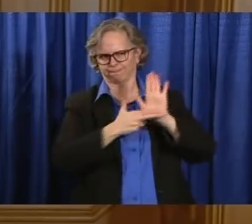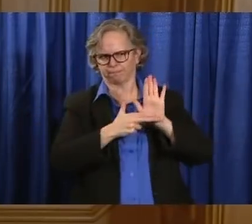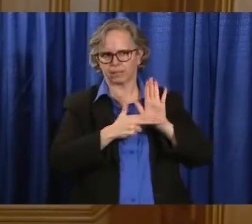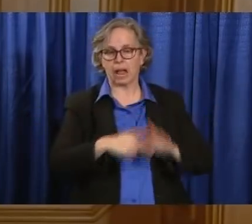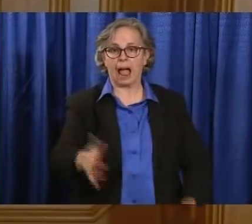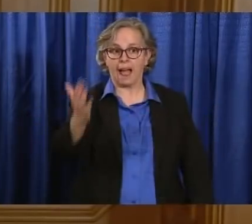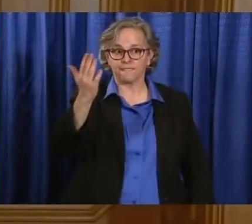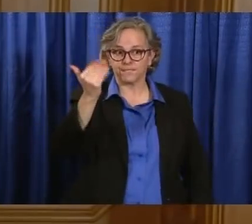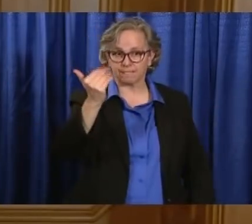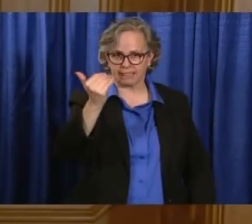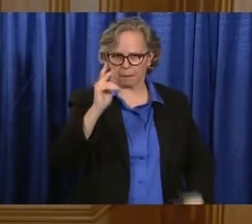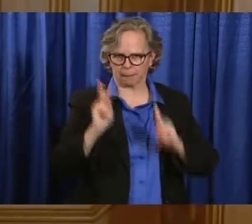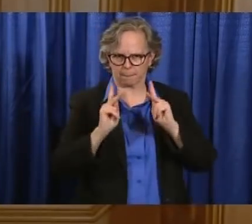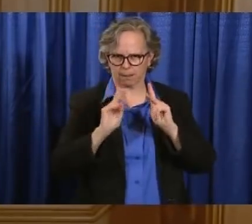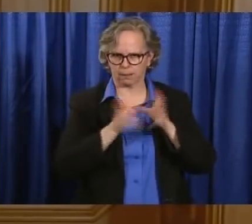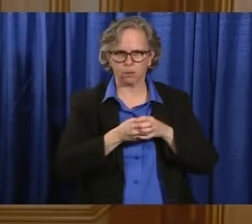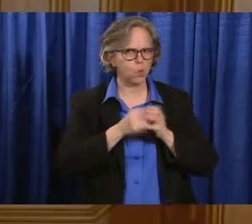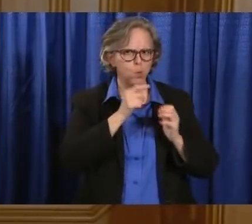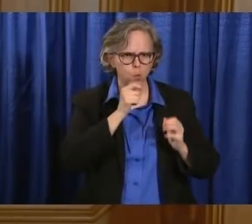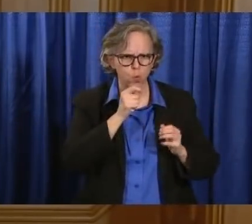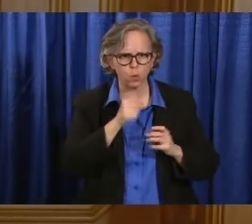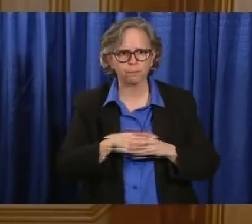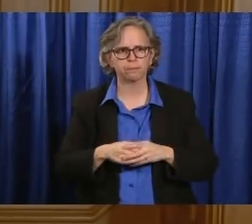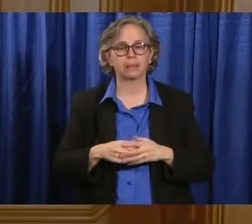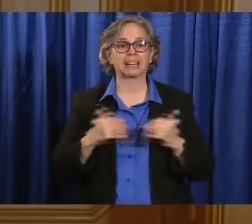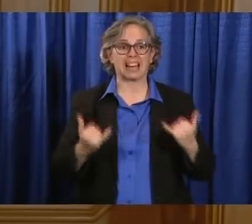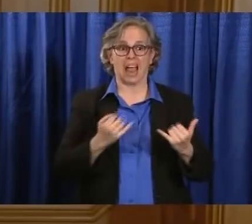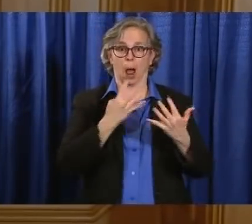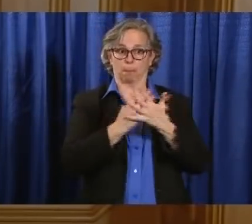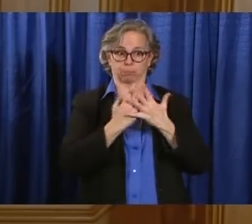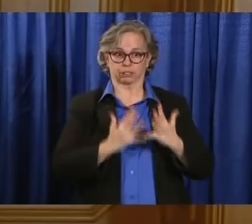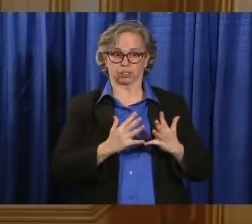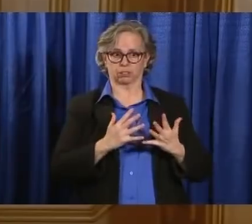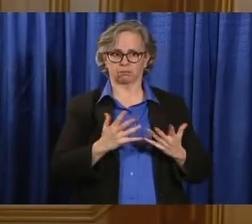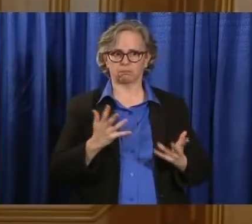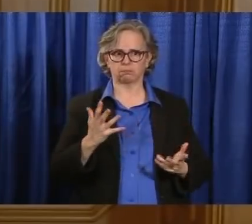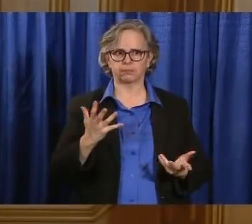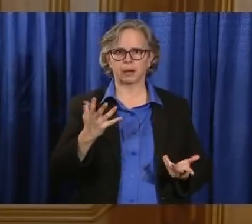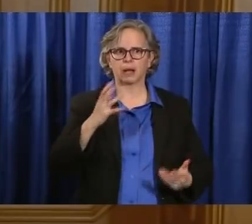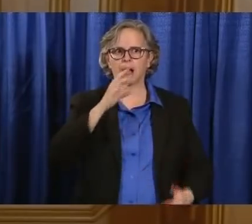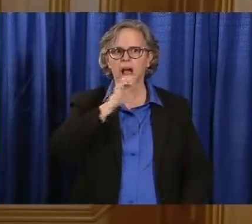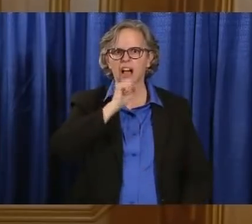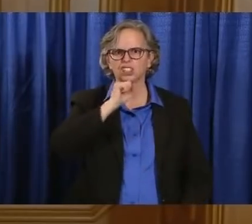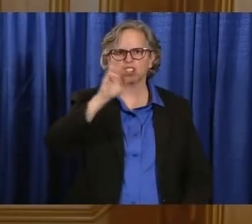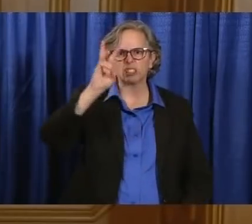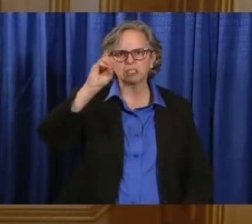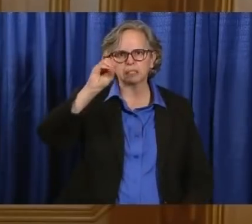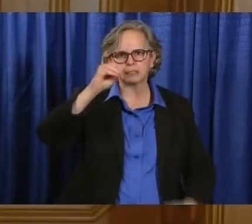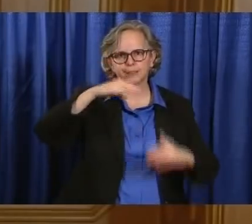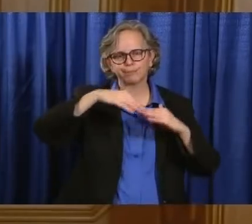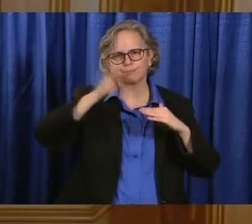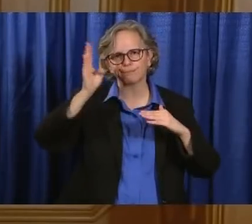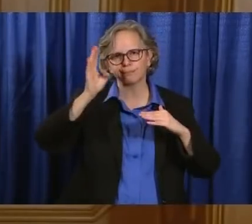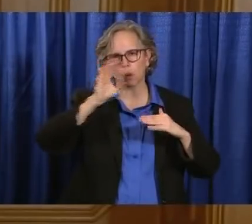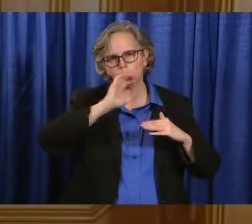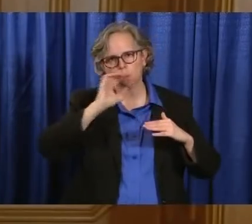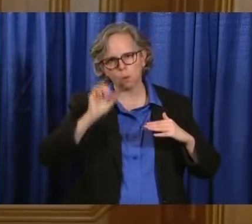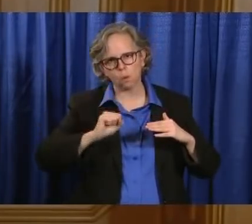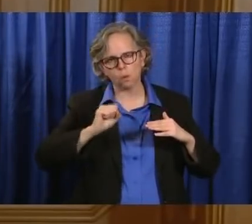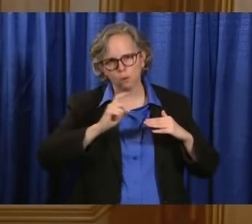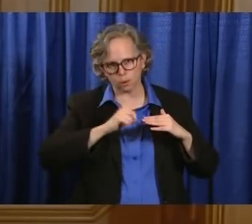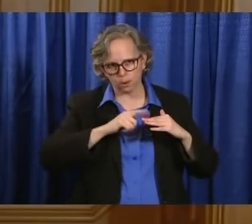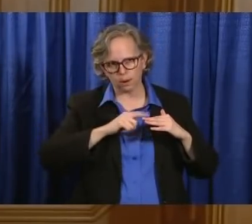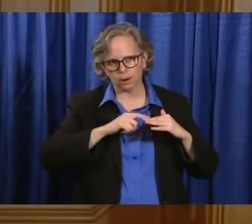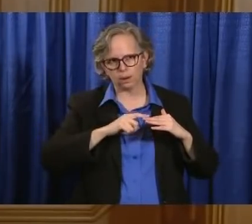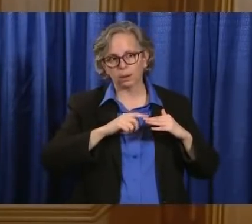people, 15 prisoners who are over the age of 60, and they are within 60